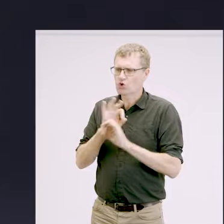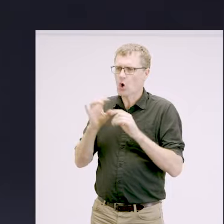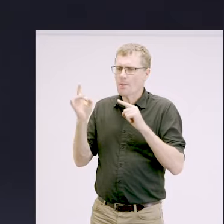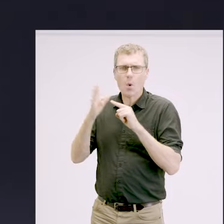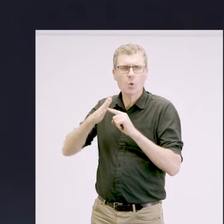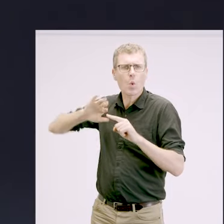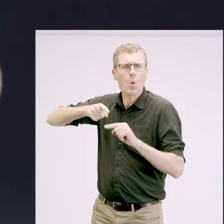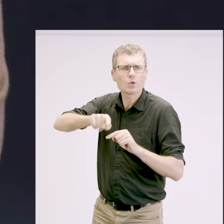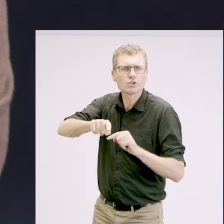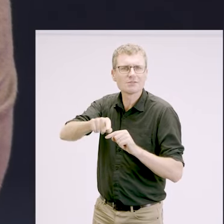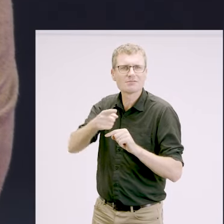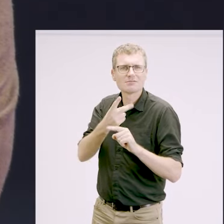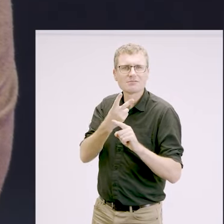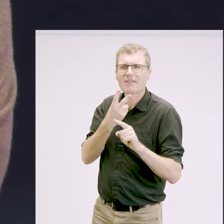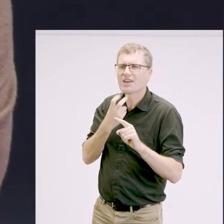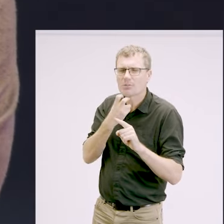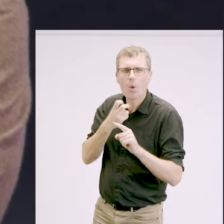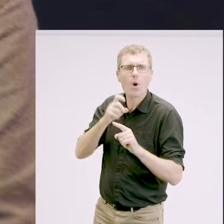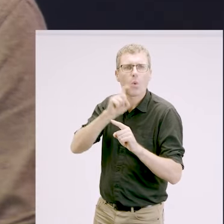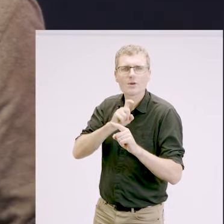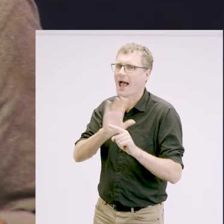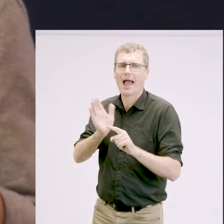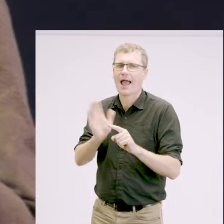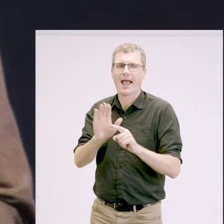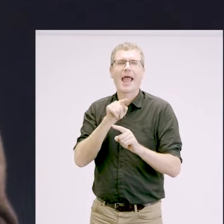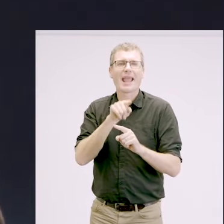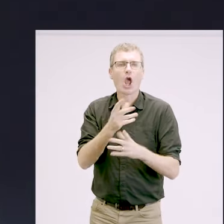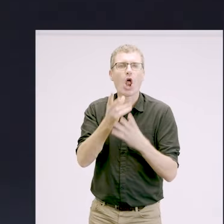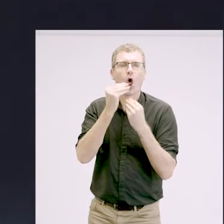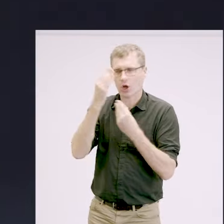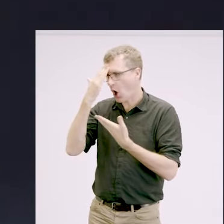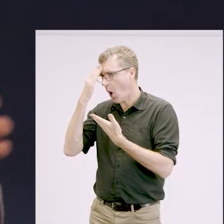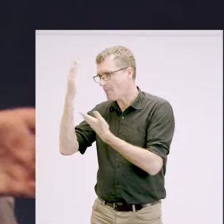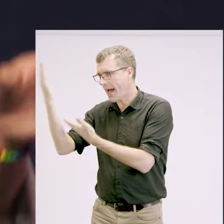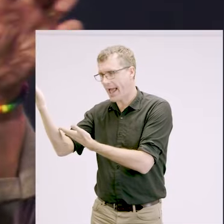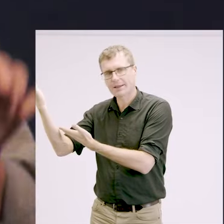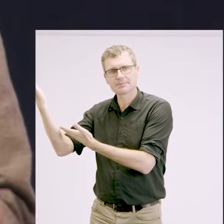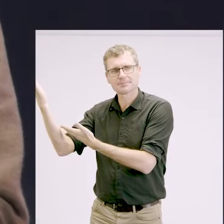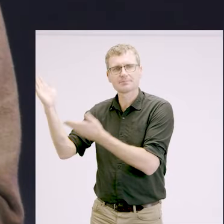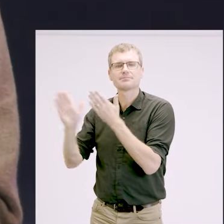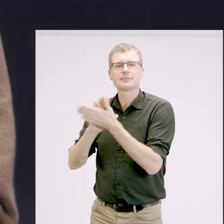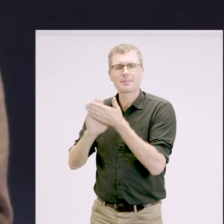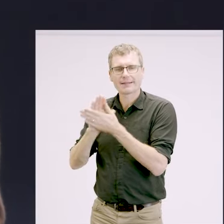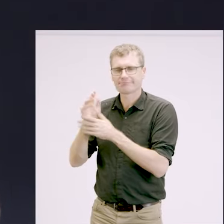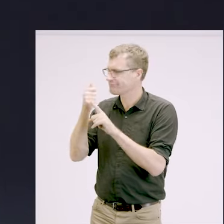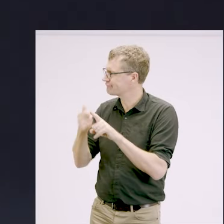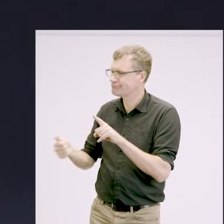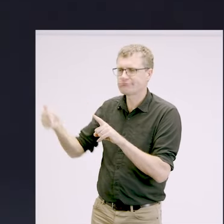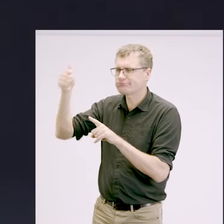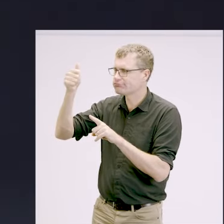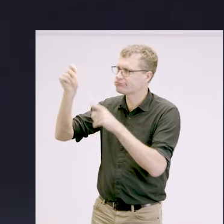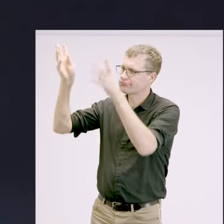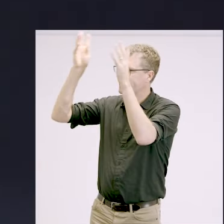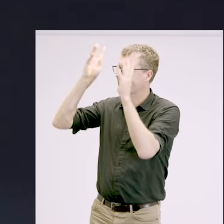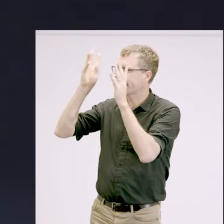probably not about vegetables and water. What it's about is obedience, learning that faithfulness in exile so that